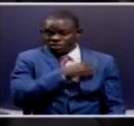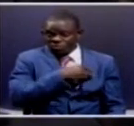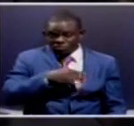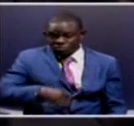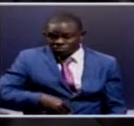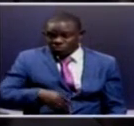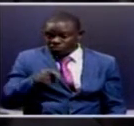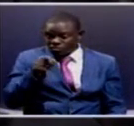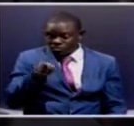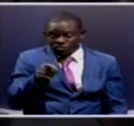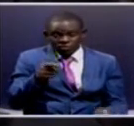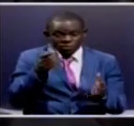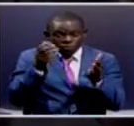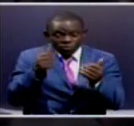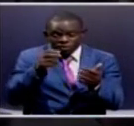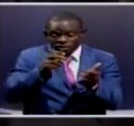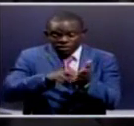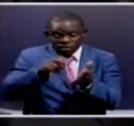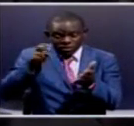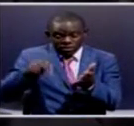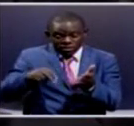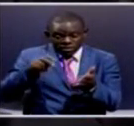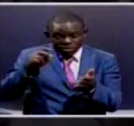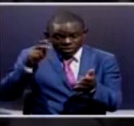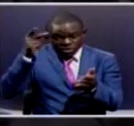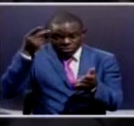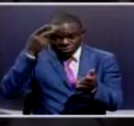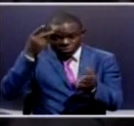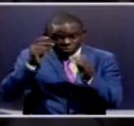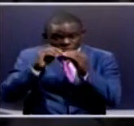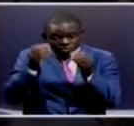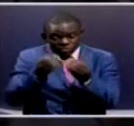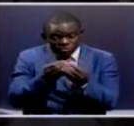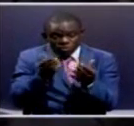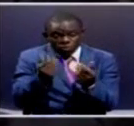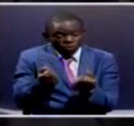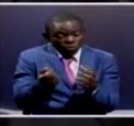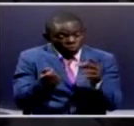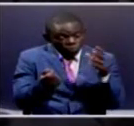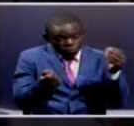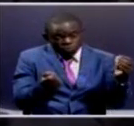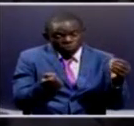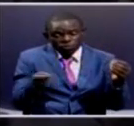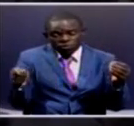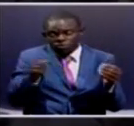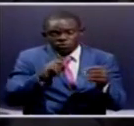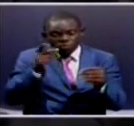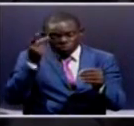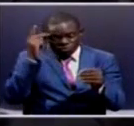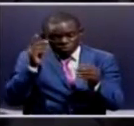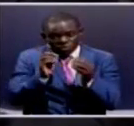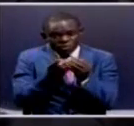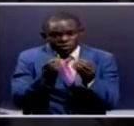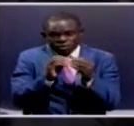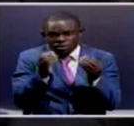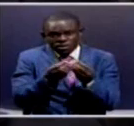to go myself. That they don't have, that they can't do because it is a criminal offense. I'll give you the